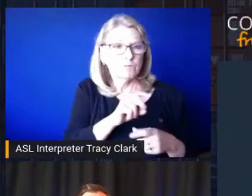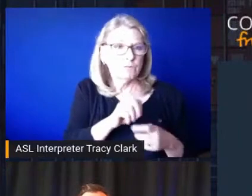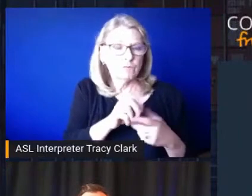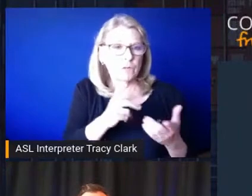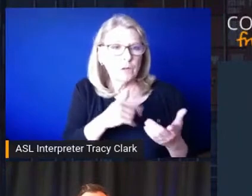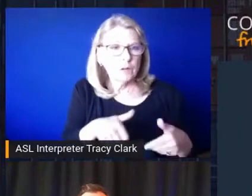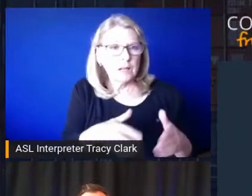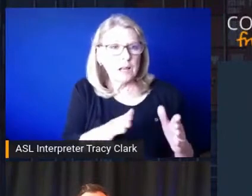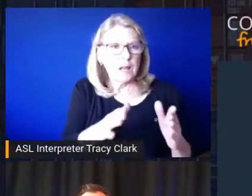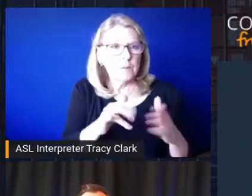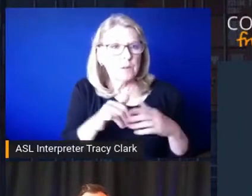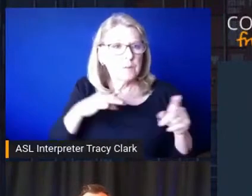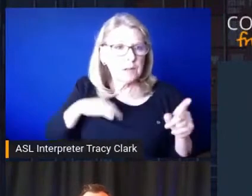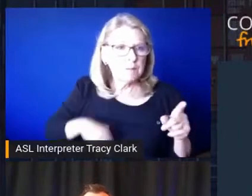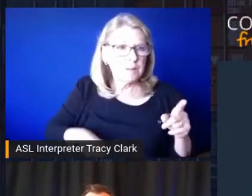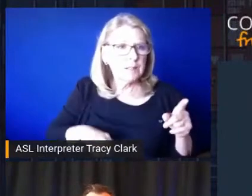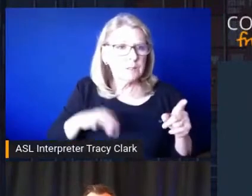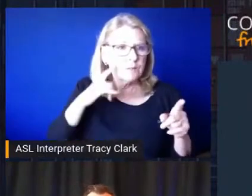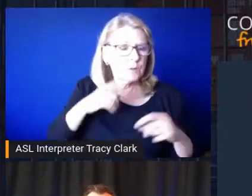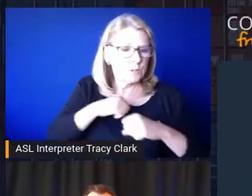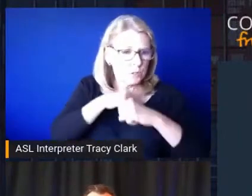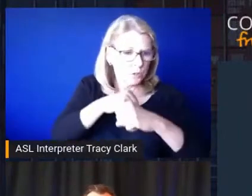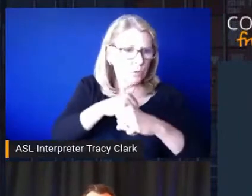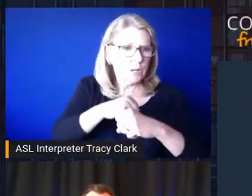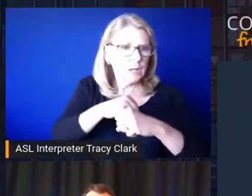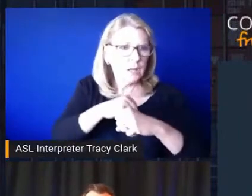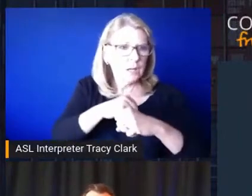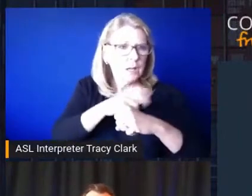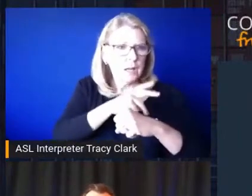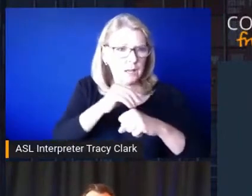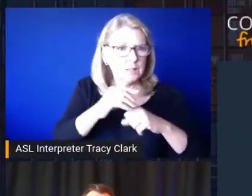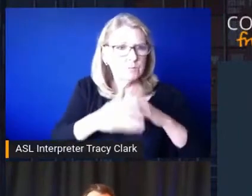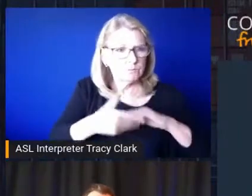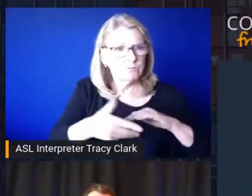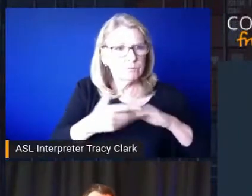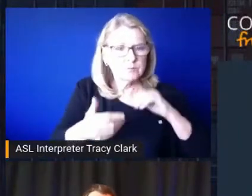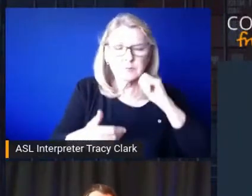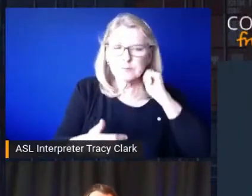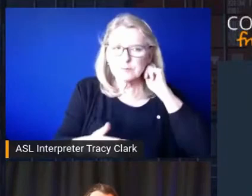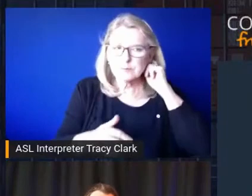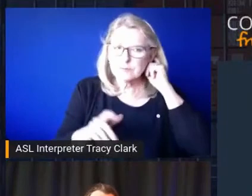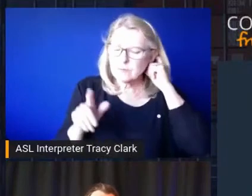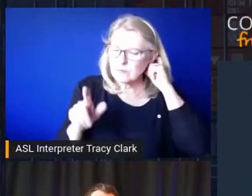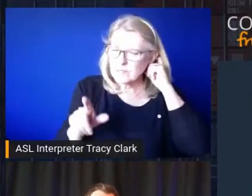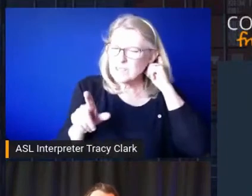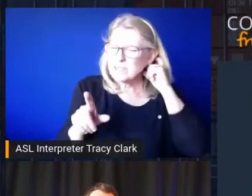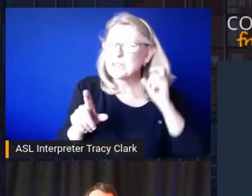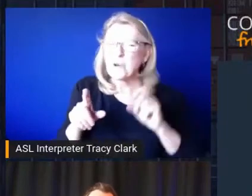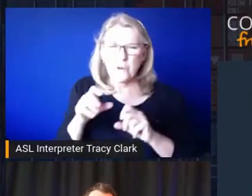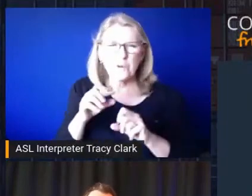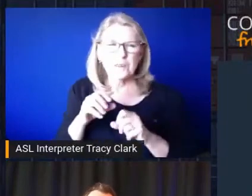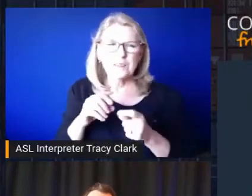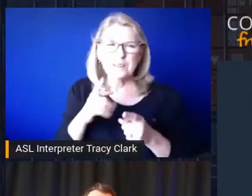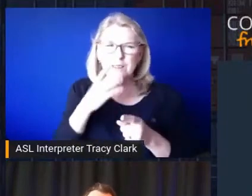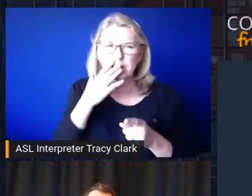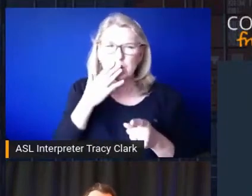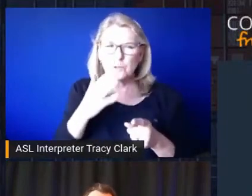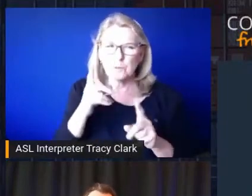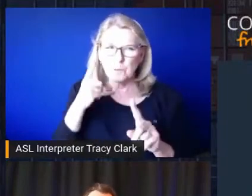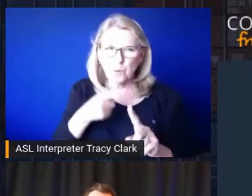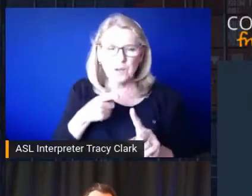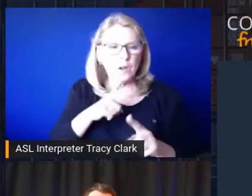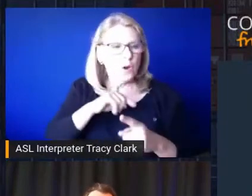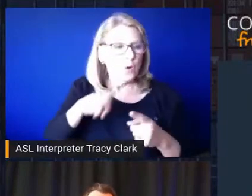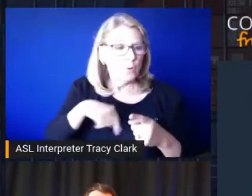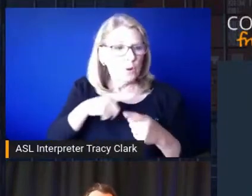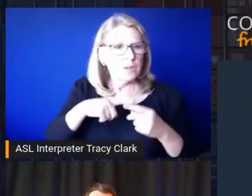well. Yeah, it begs that question of really making sure that when you're architecting your workloads, really understanding